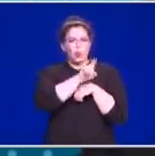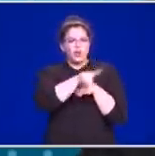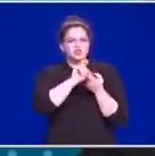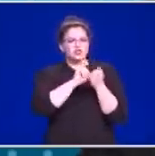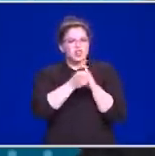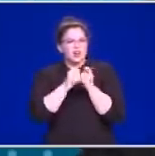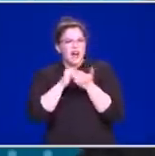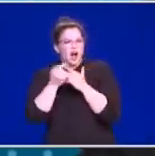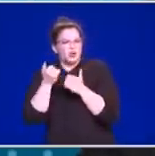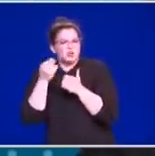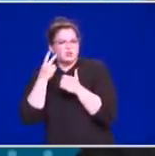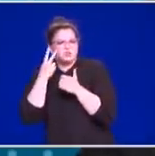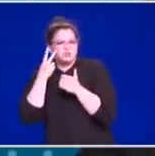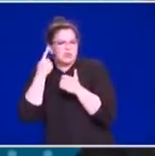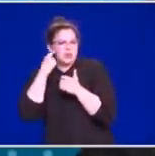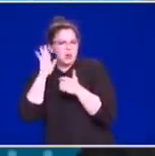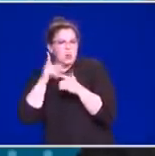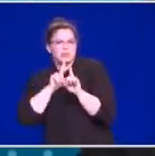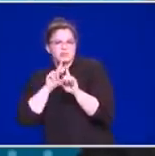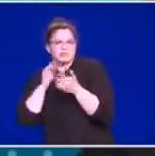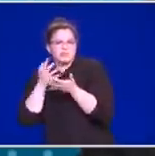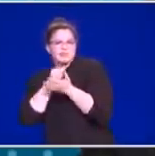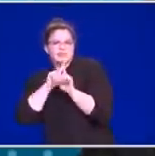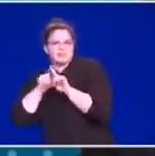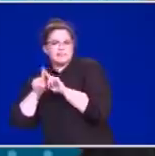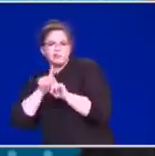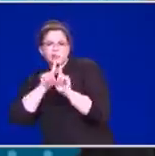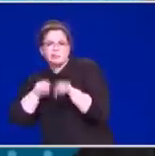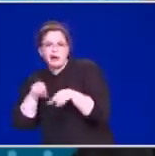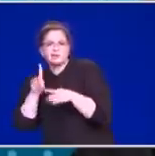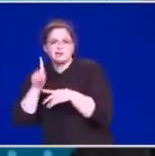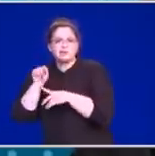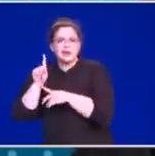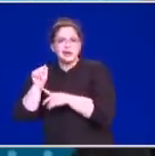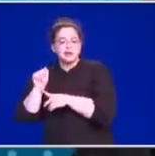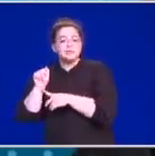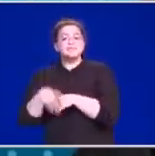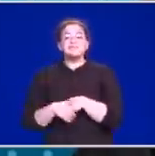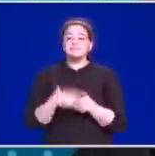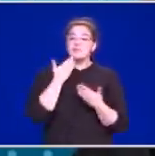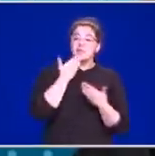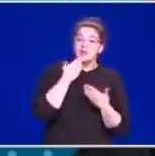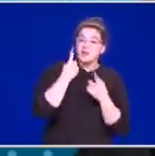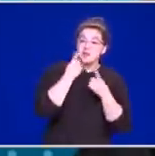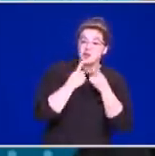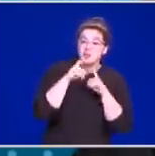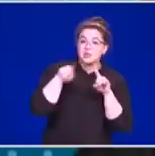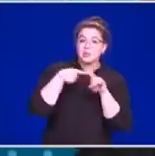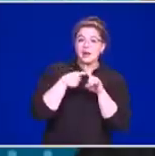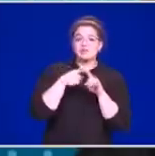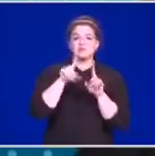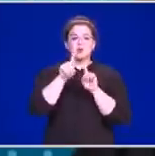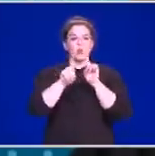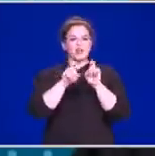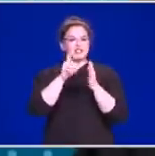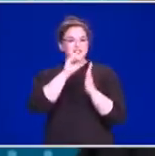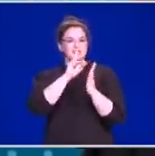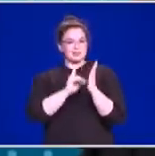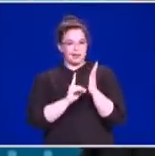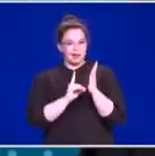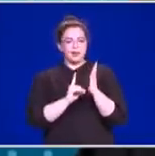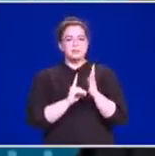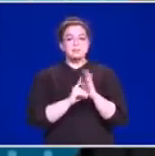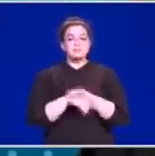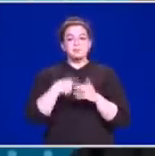altered the way that people respond and the data that we got from that? Thanks for that question, specifically about the question design that we went over in